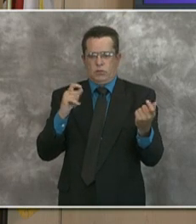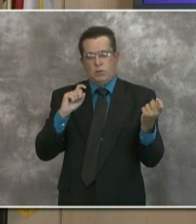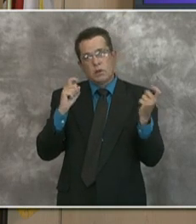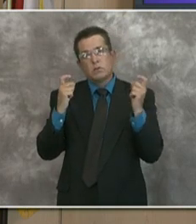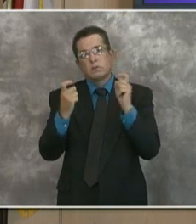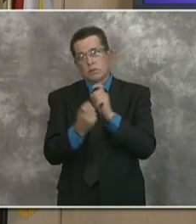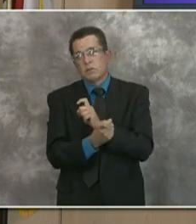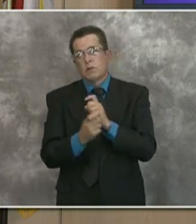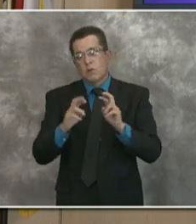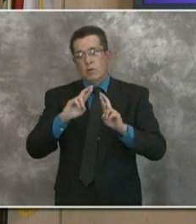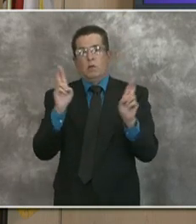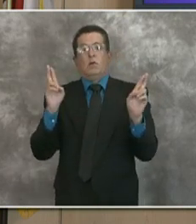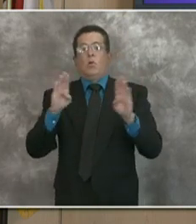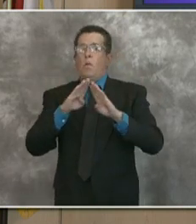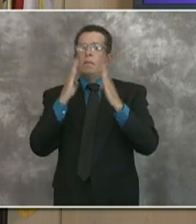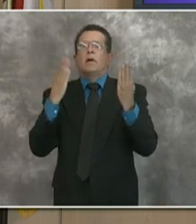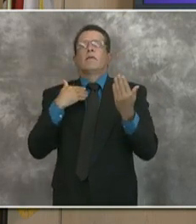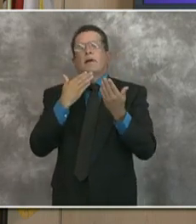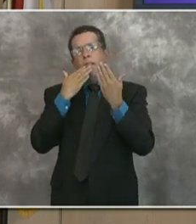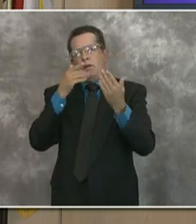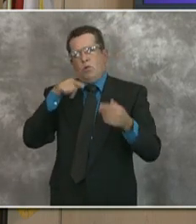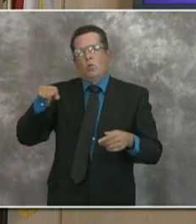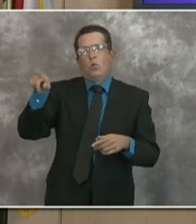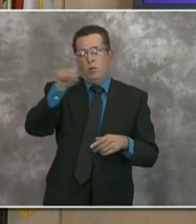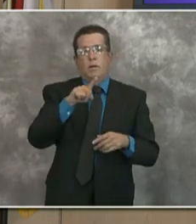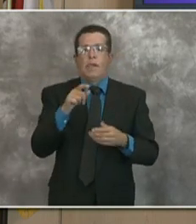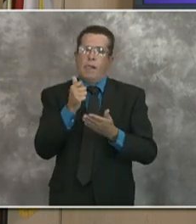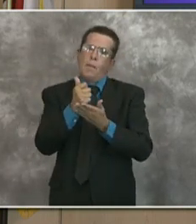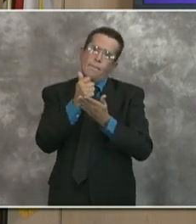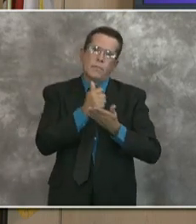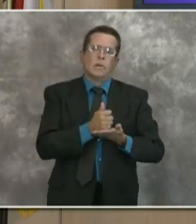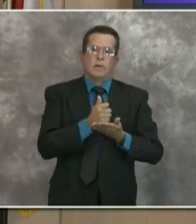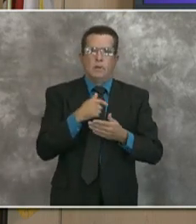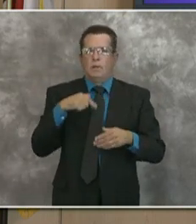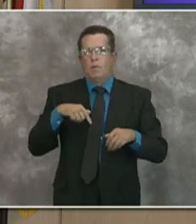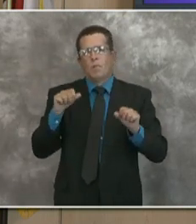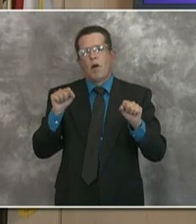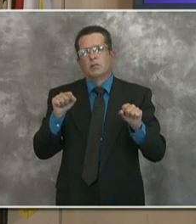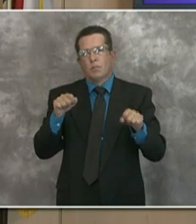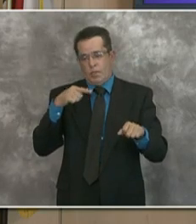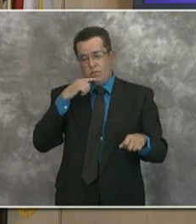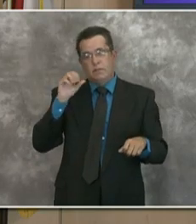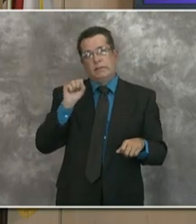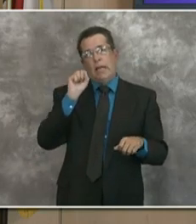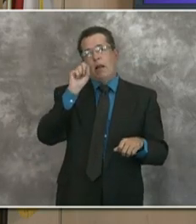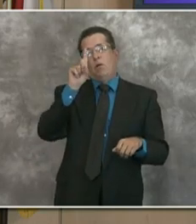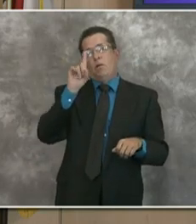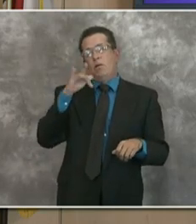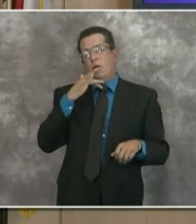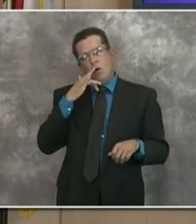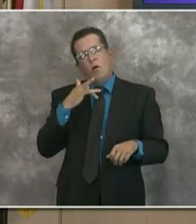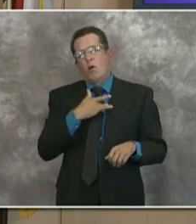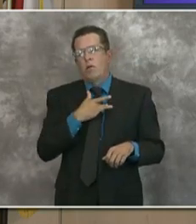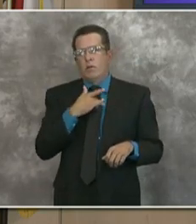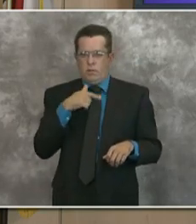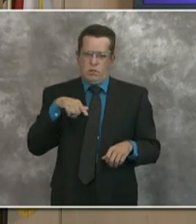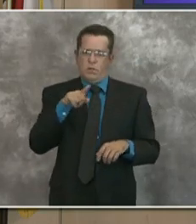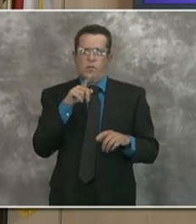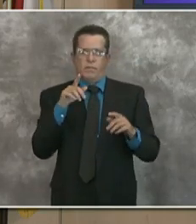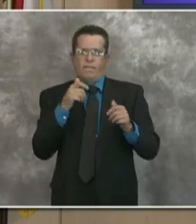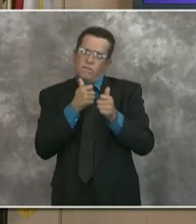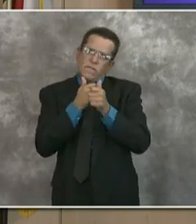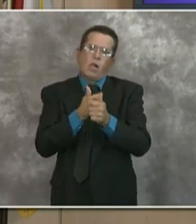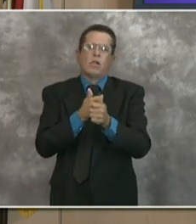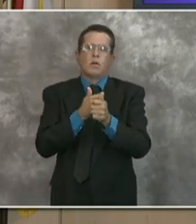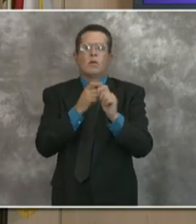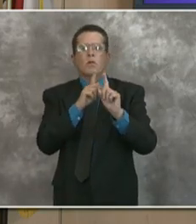And of course, let me thank all of you for making this possible. San Diegans have taken to heart our directions to practice social distancing